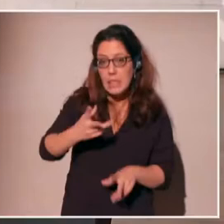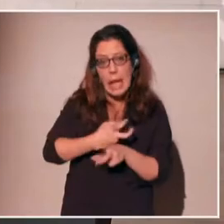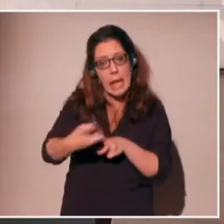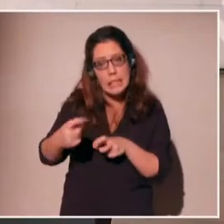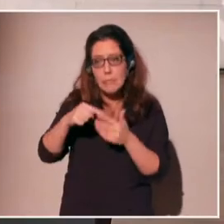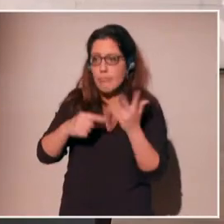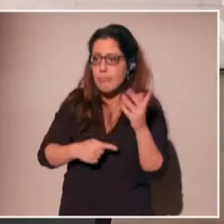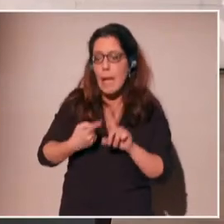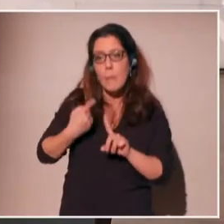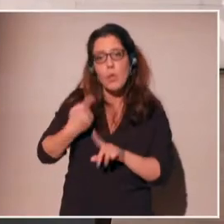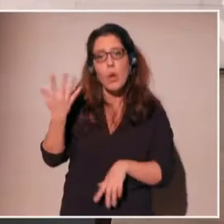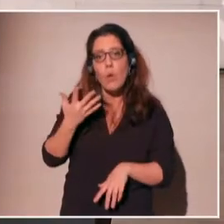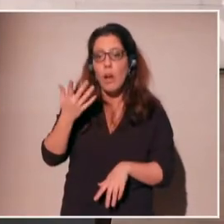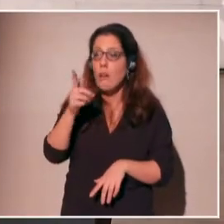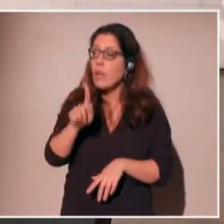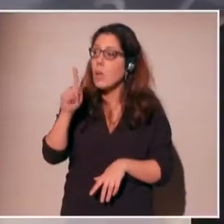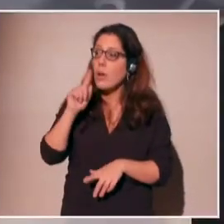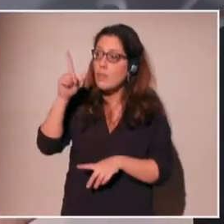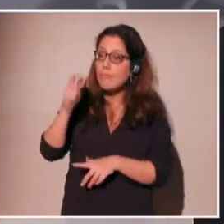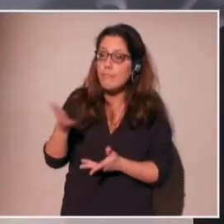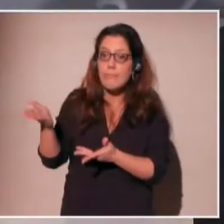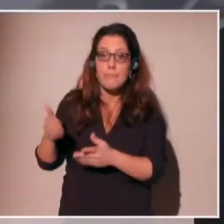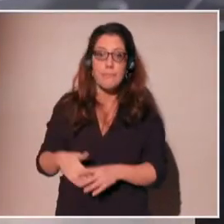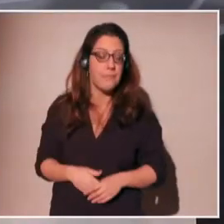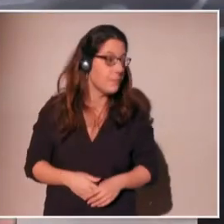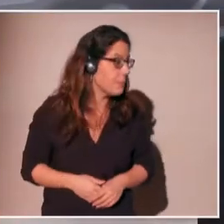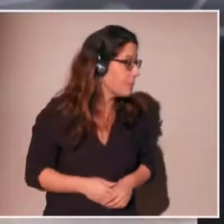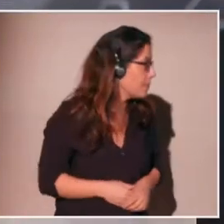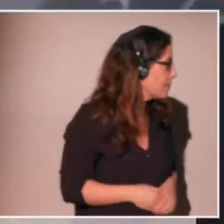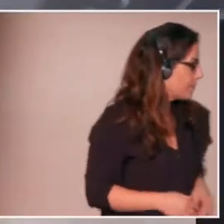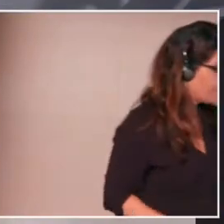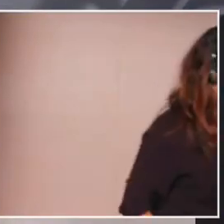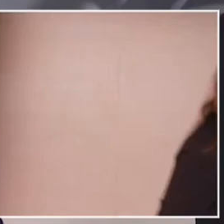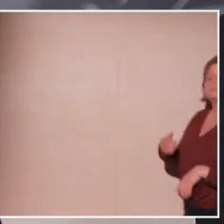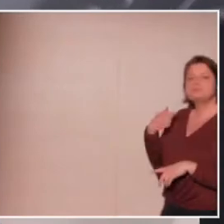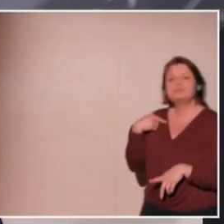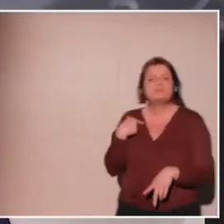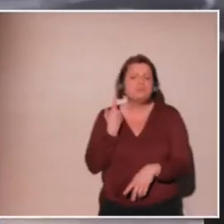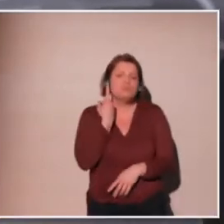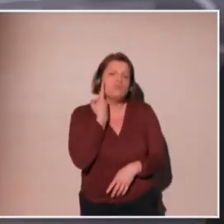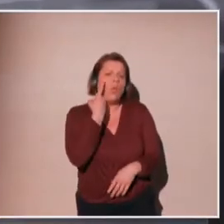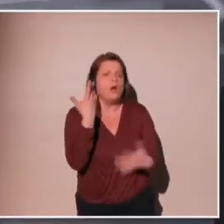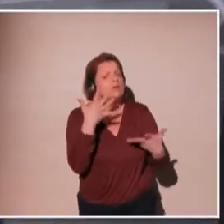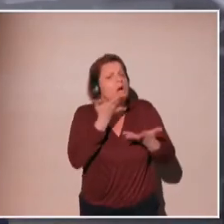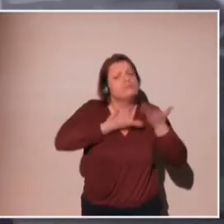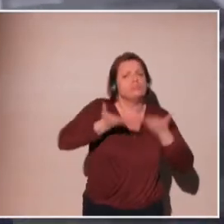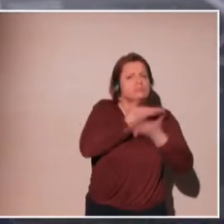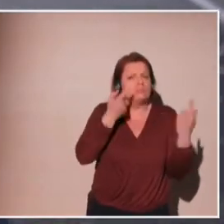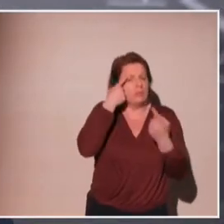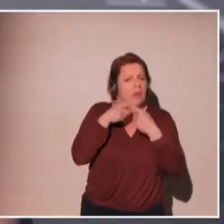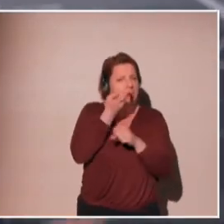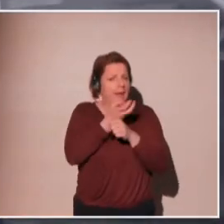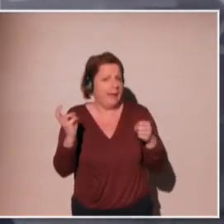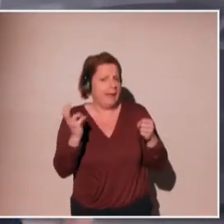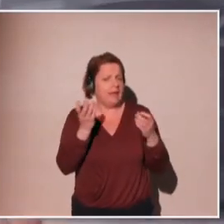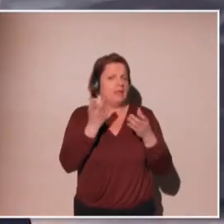on that. I think we already spoke a lot about the risk regarding our bias, people